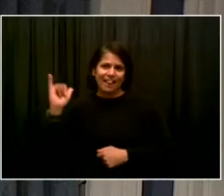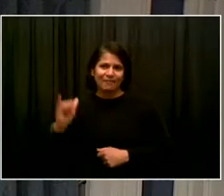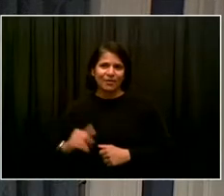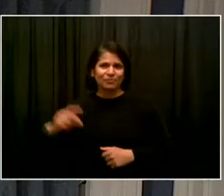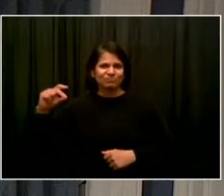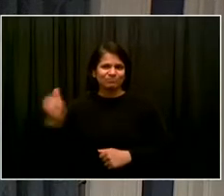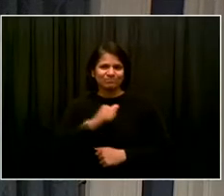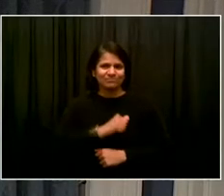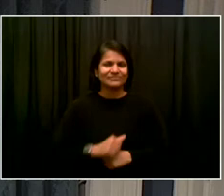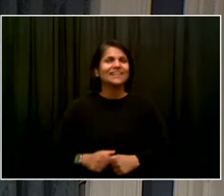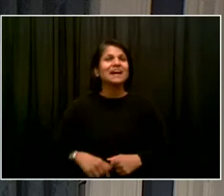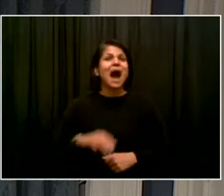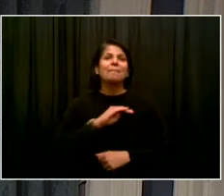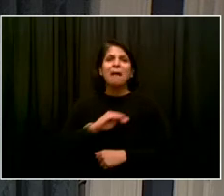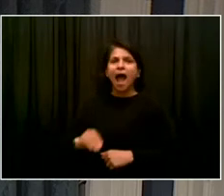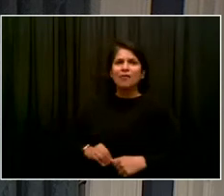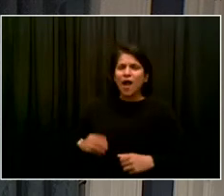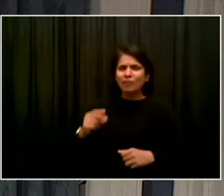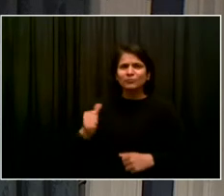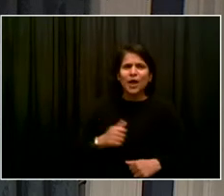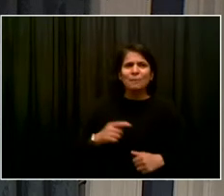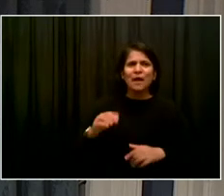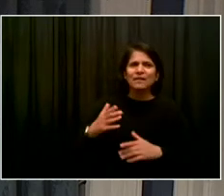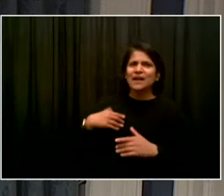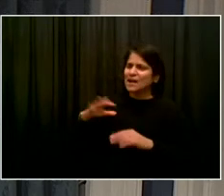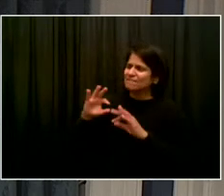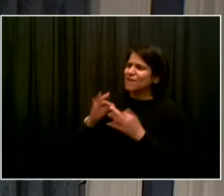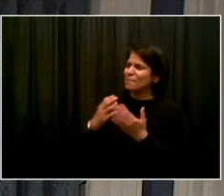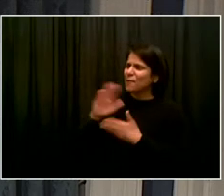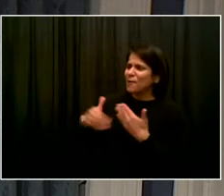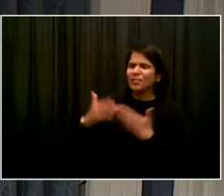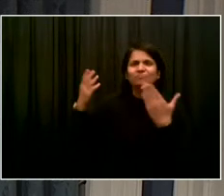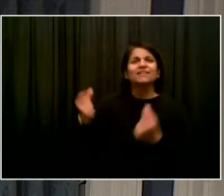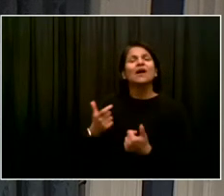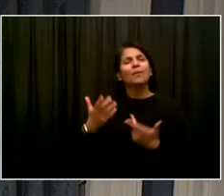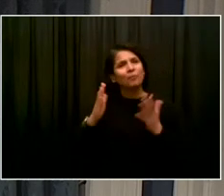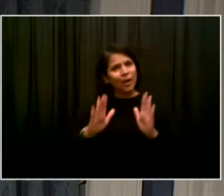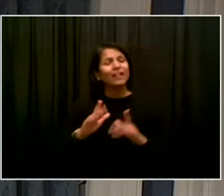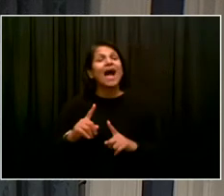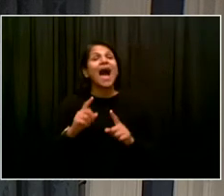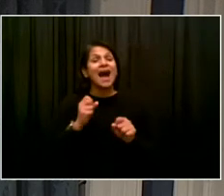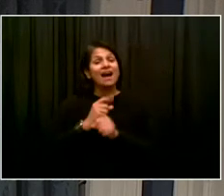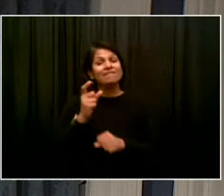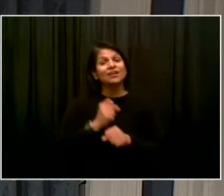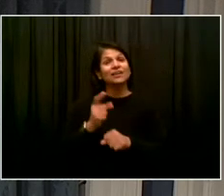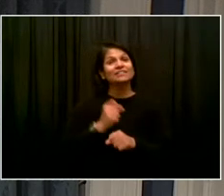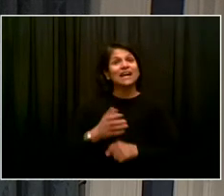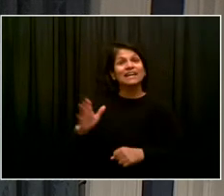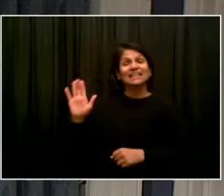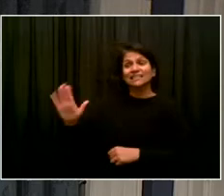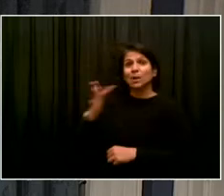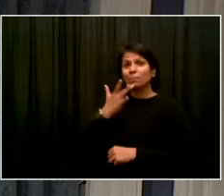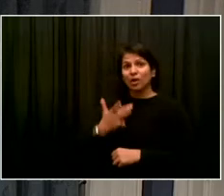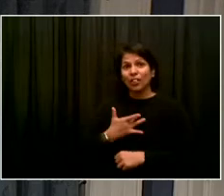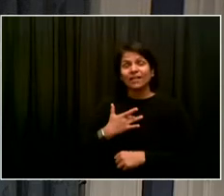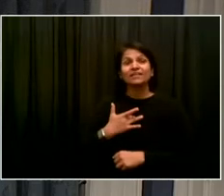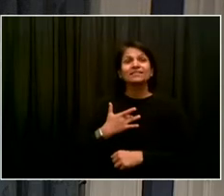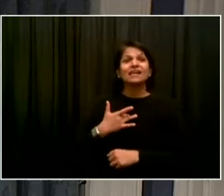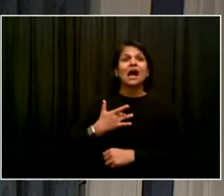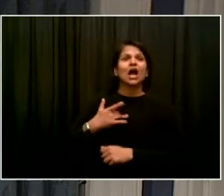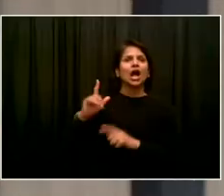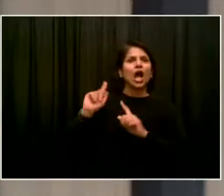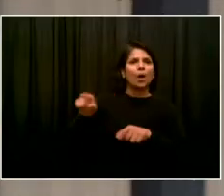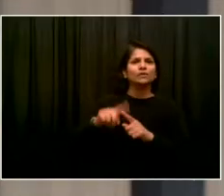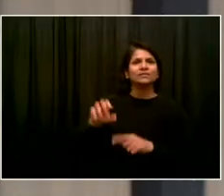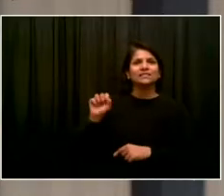But every year on his birthday, I send him a pizza from Luigi's in Sunset Park. And he eats it